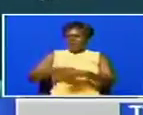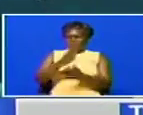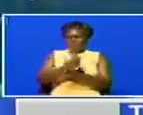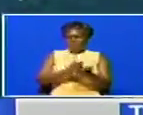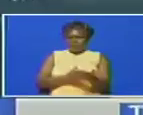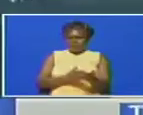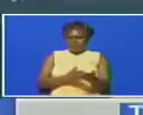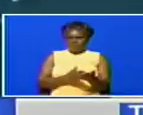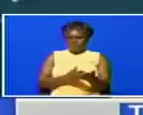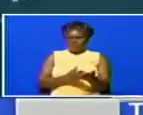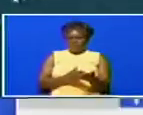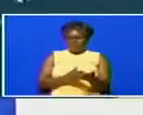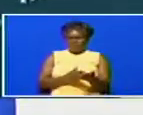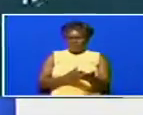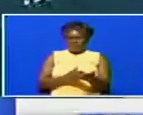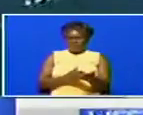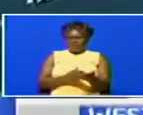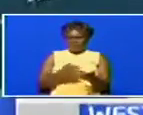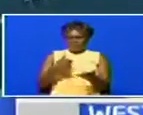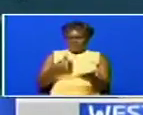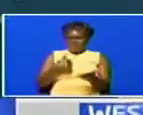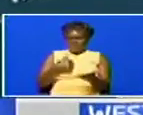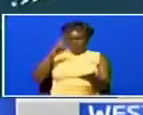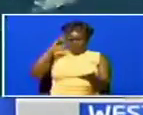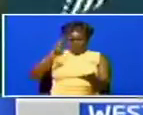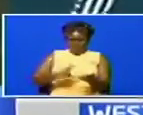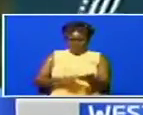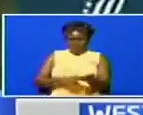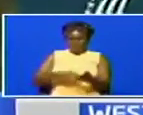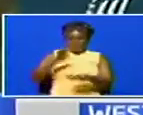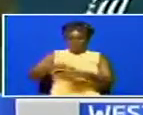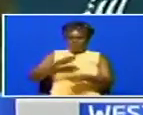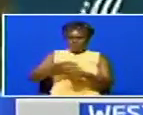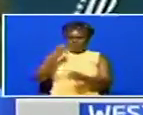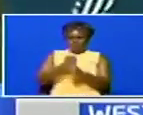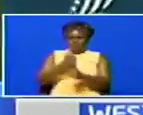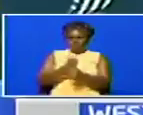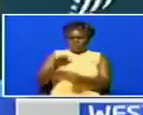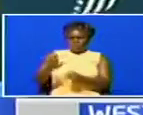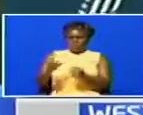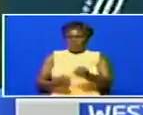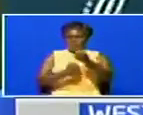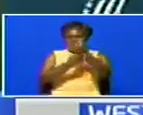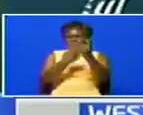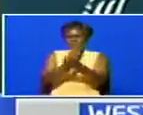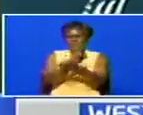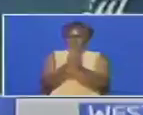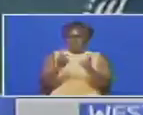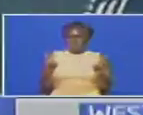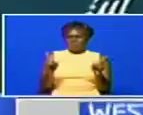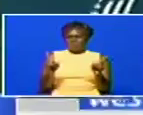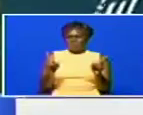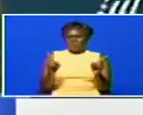Center, whom I like to recognize for its great work in supporting democracy in